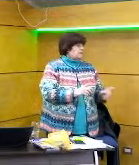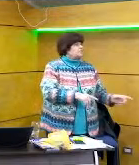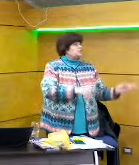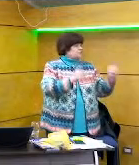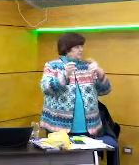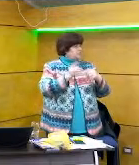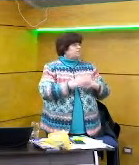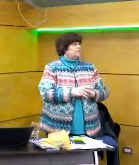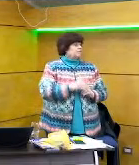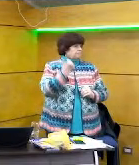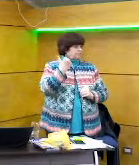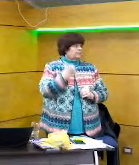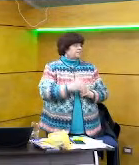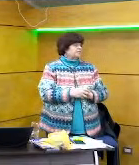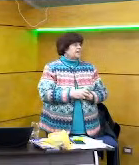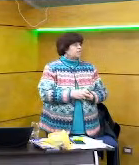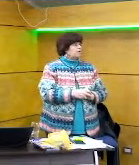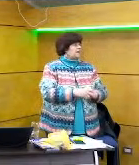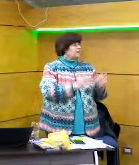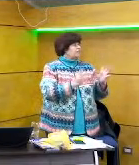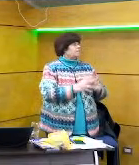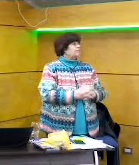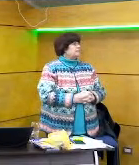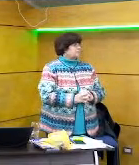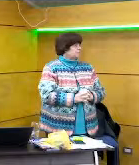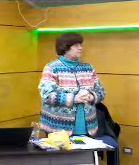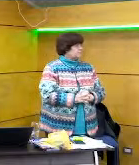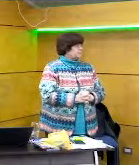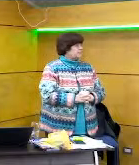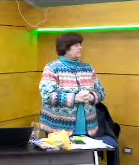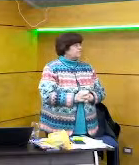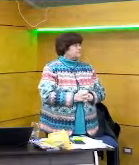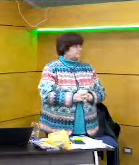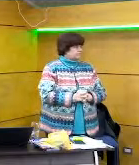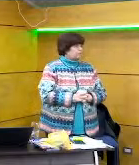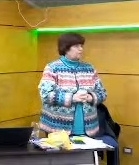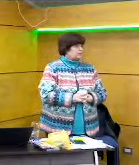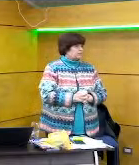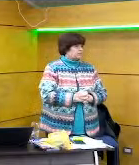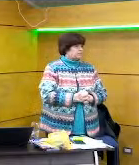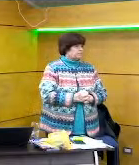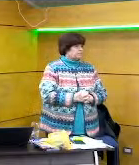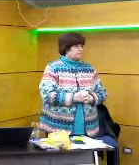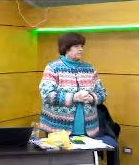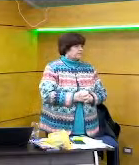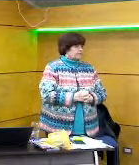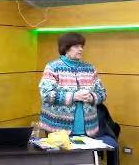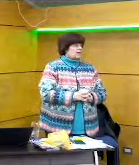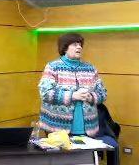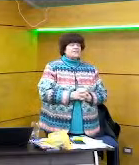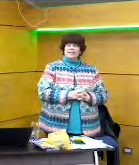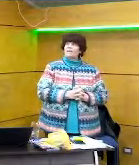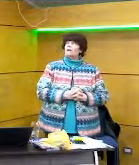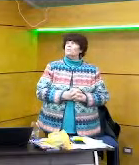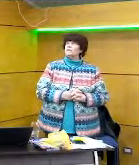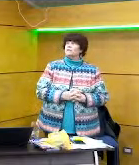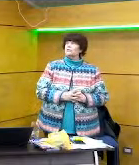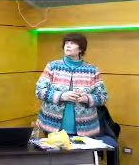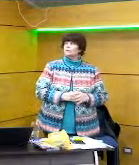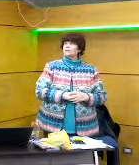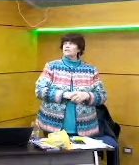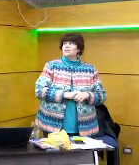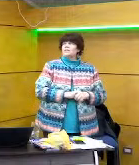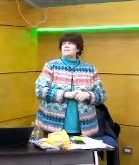it. She can fill this out and give us the details and the information. Again, I